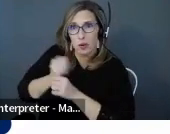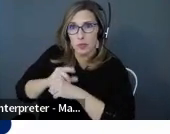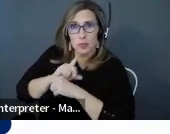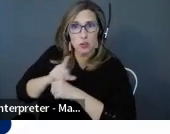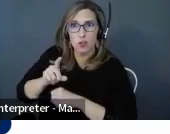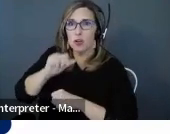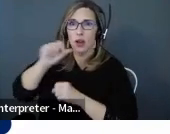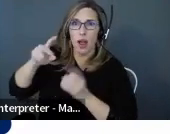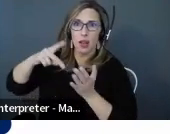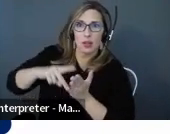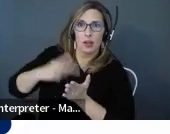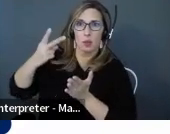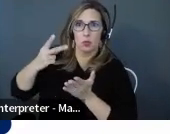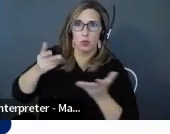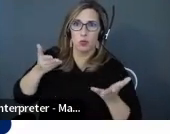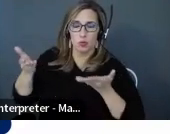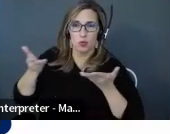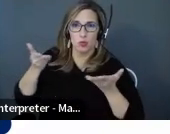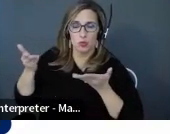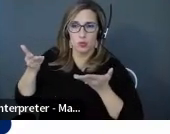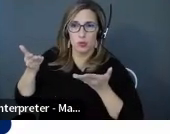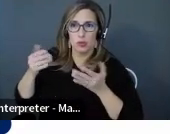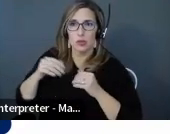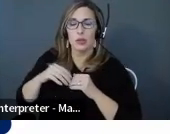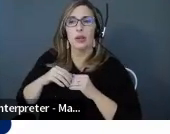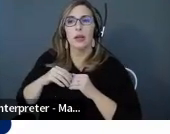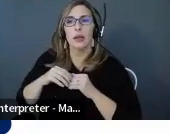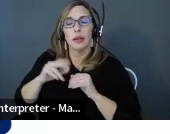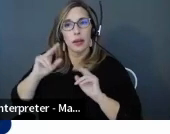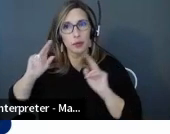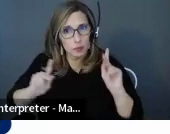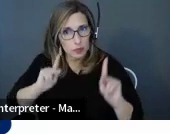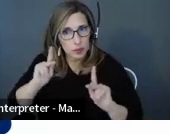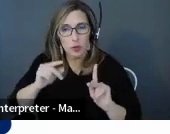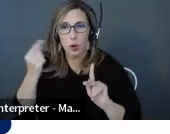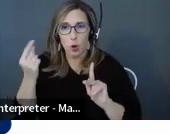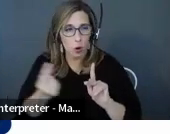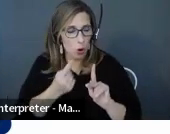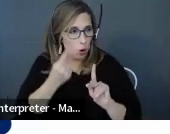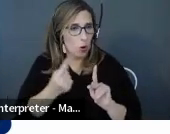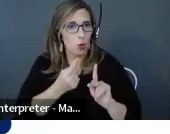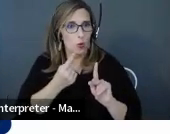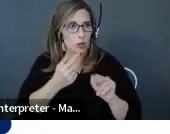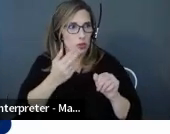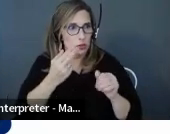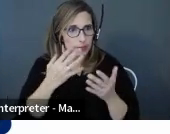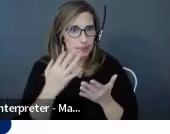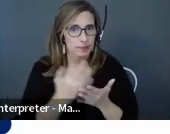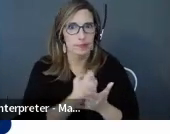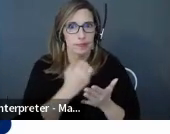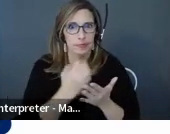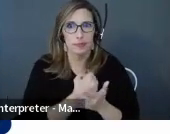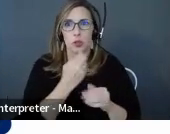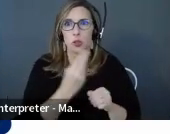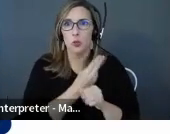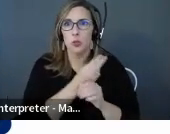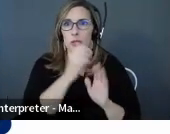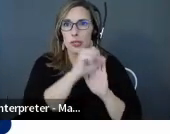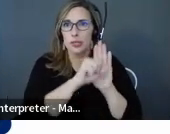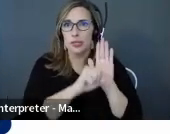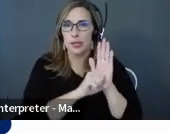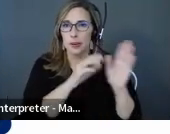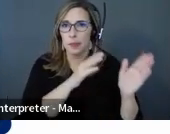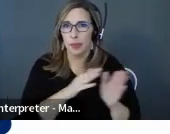of services and folks are always getting services from the state plan to the greatest extent available. This